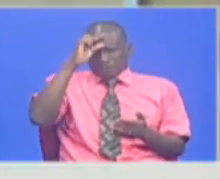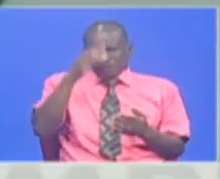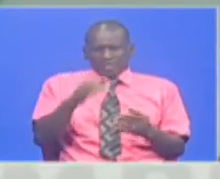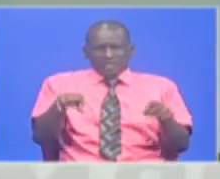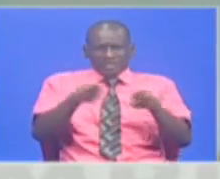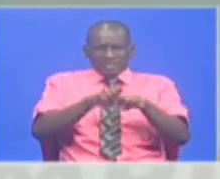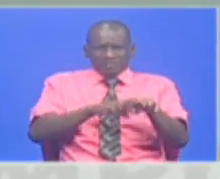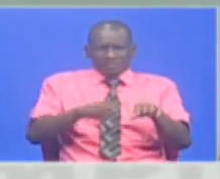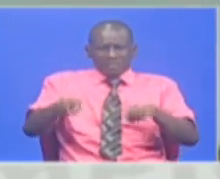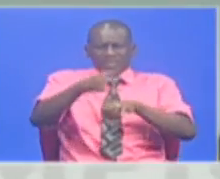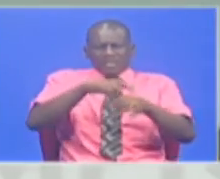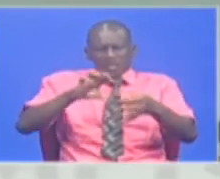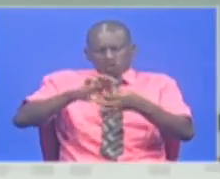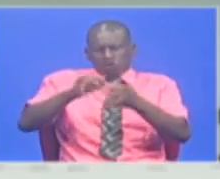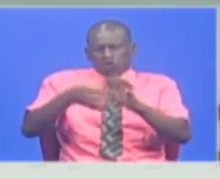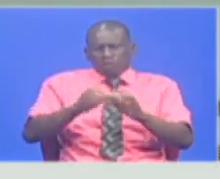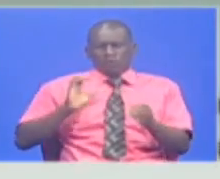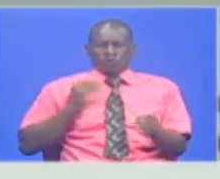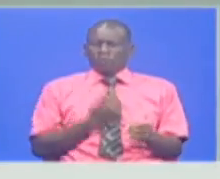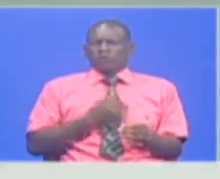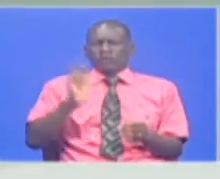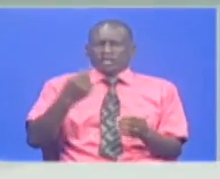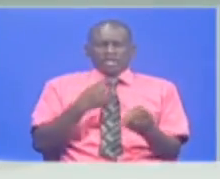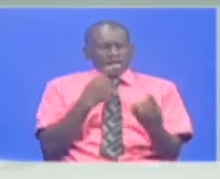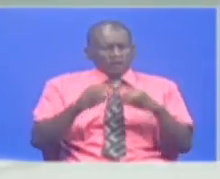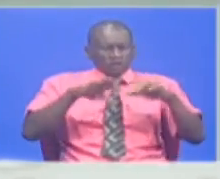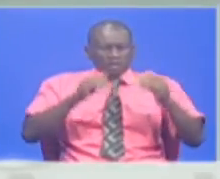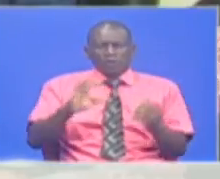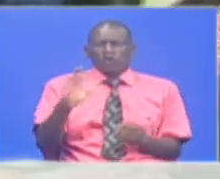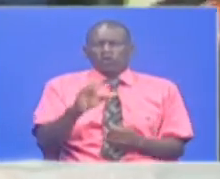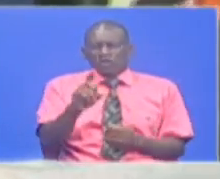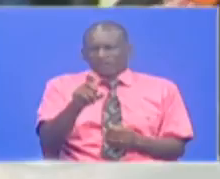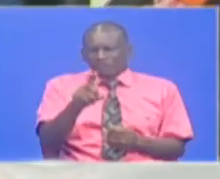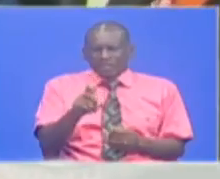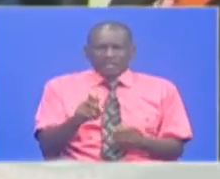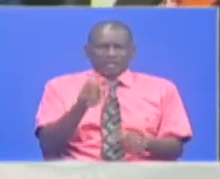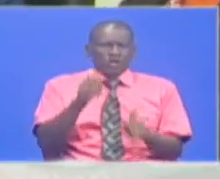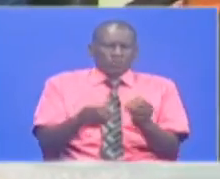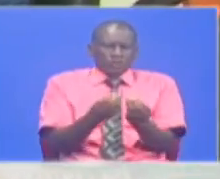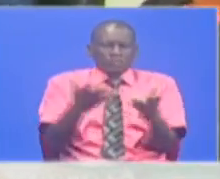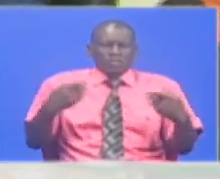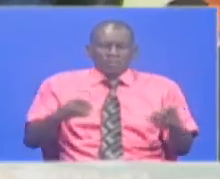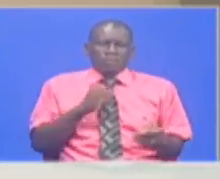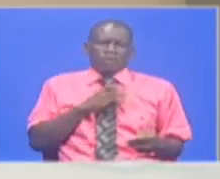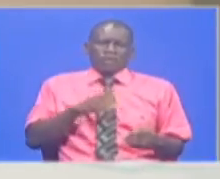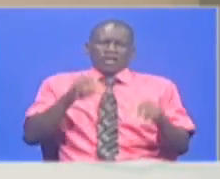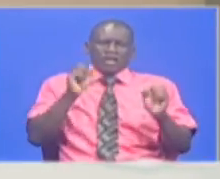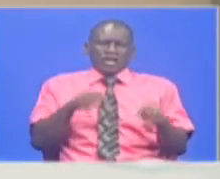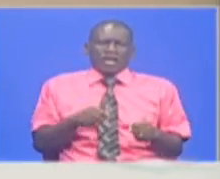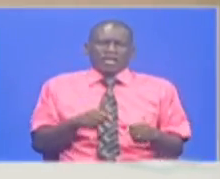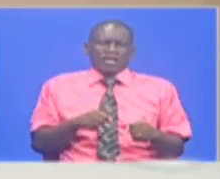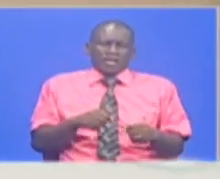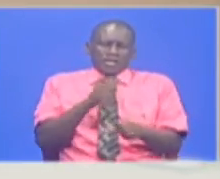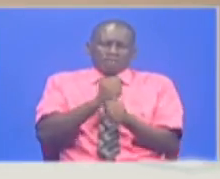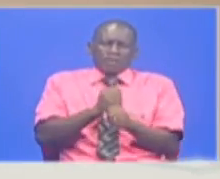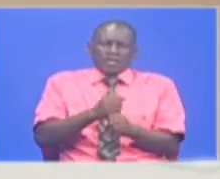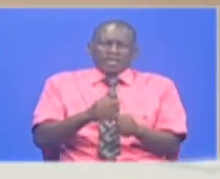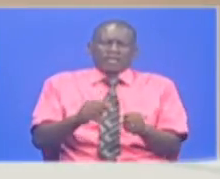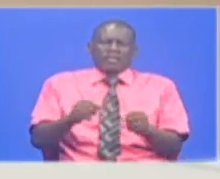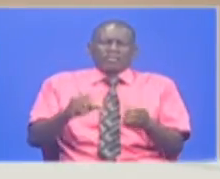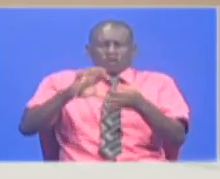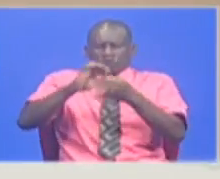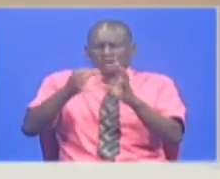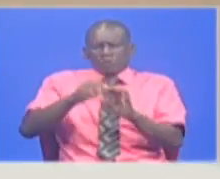the National Olympic Committee of Kenya, NOC, has spoken regarding the coronavirus, which many fear may result in the cancellation of the world's most